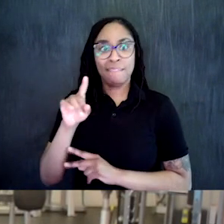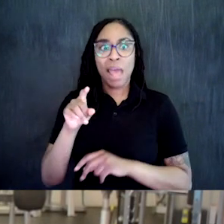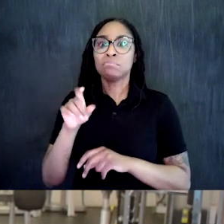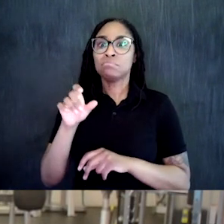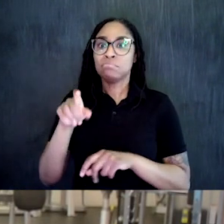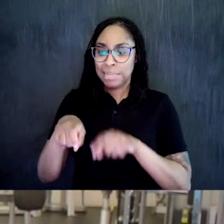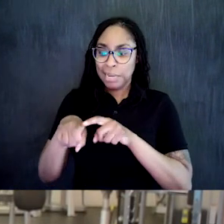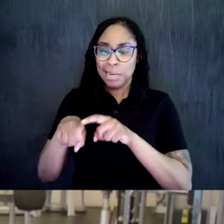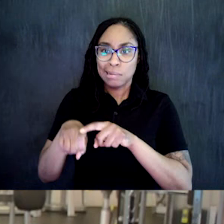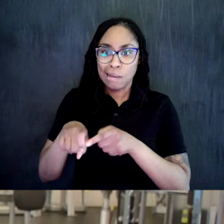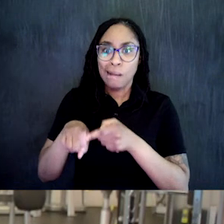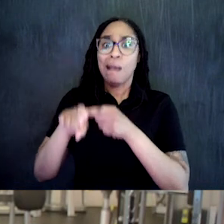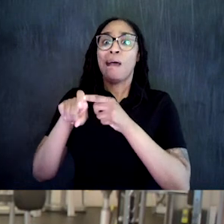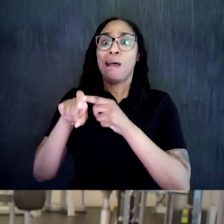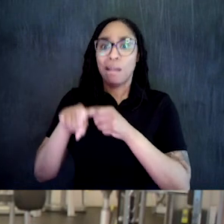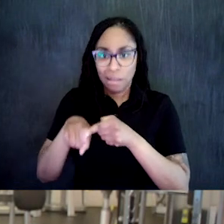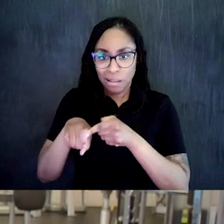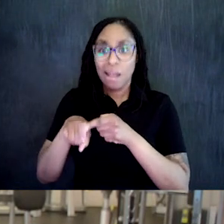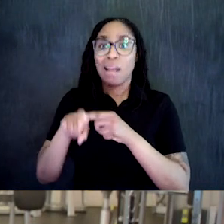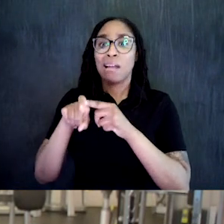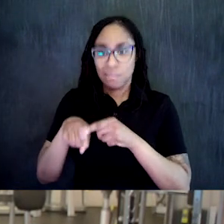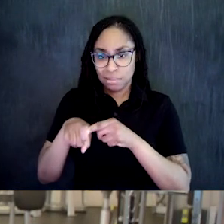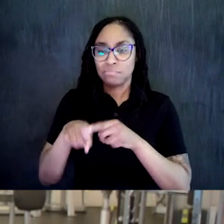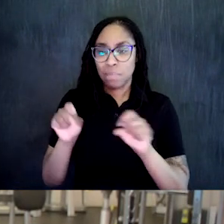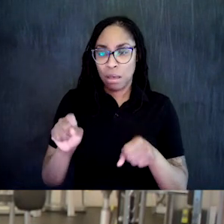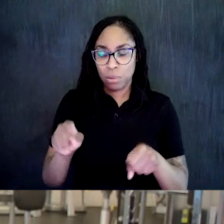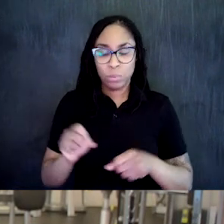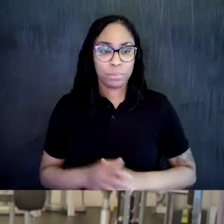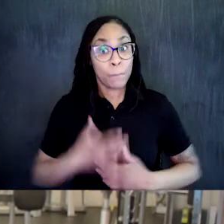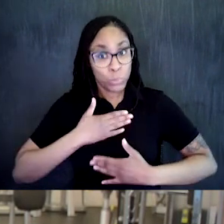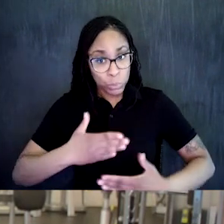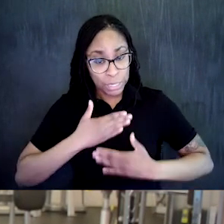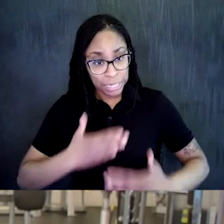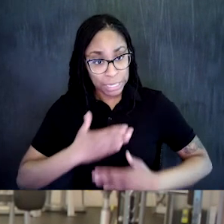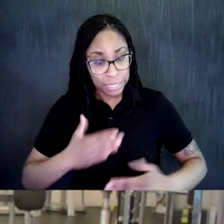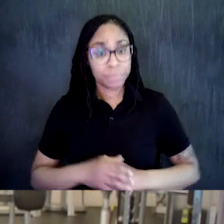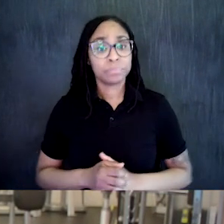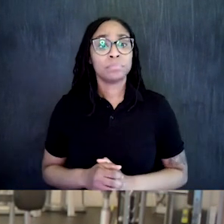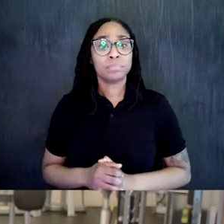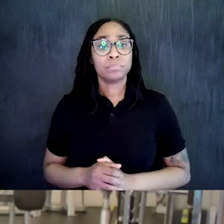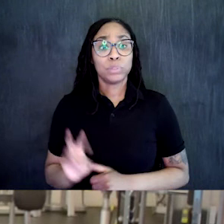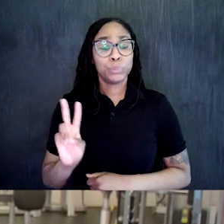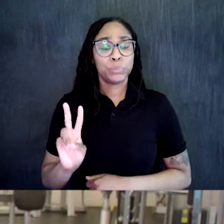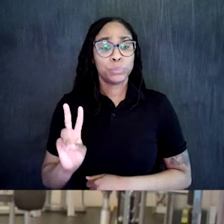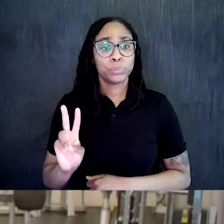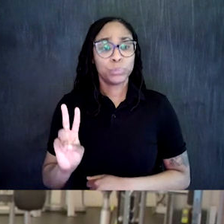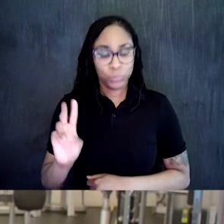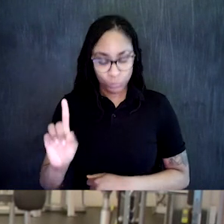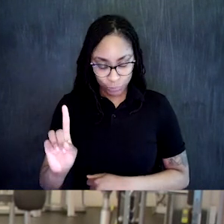doing all of the work for them. Nice work. Good, making sure we're using these quads to lift